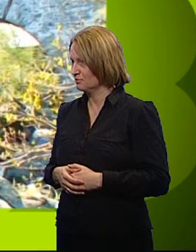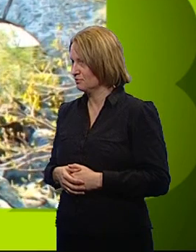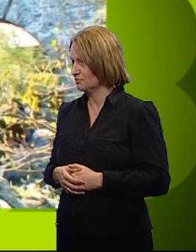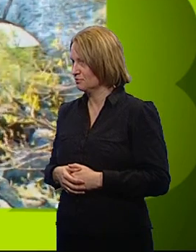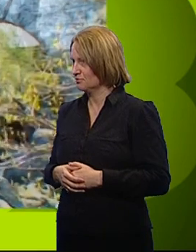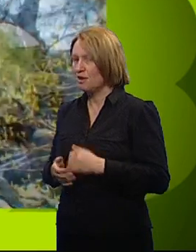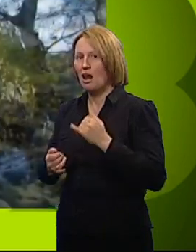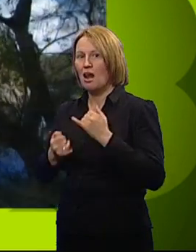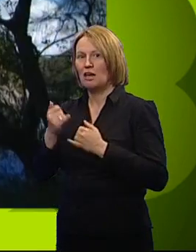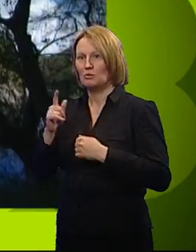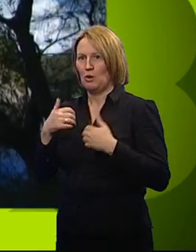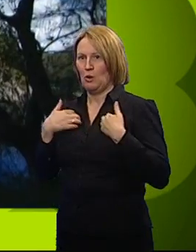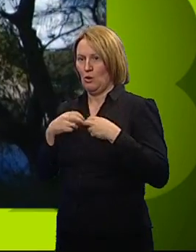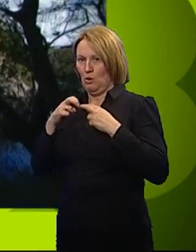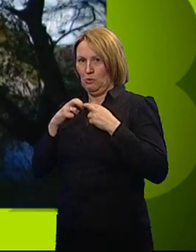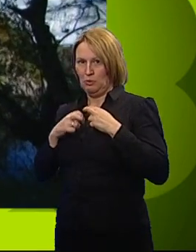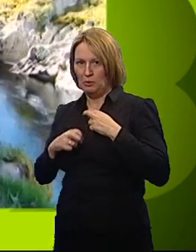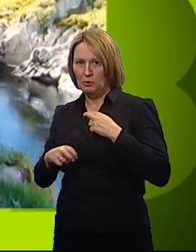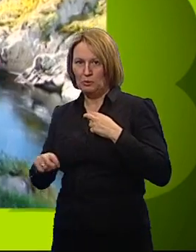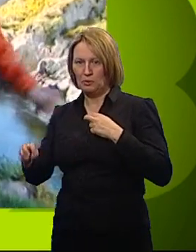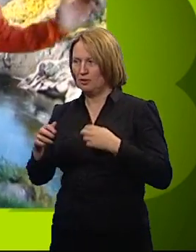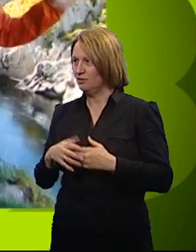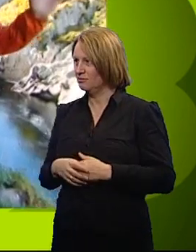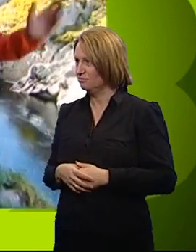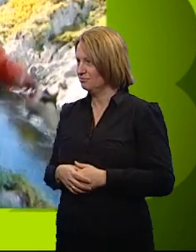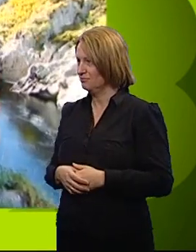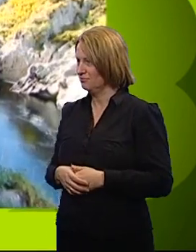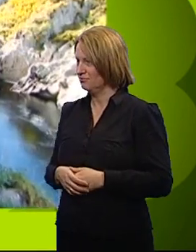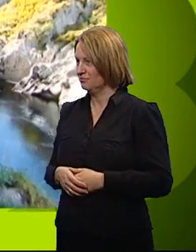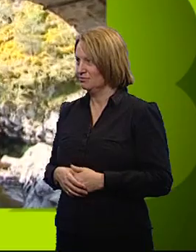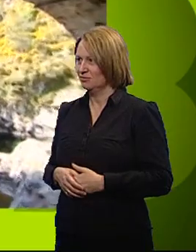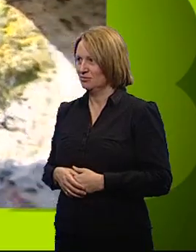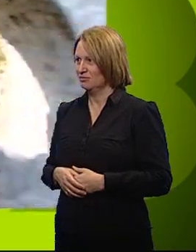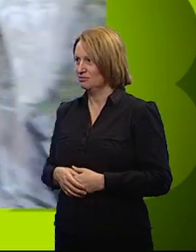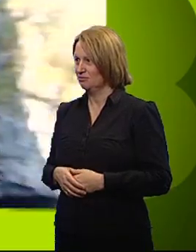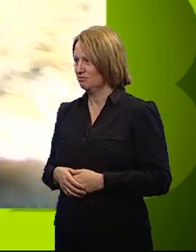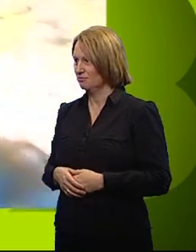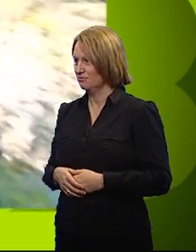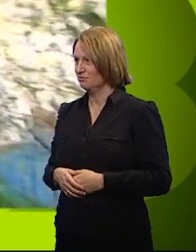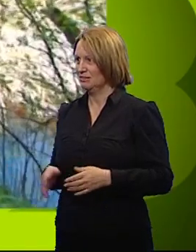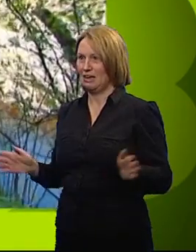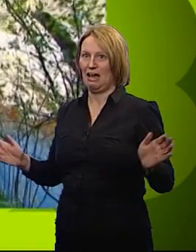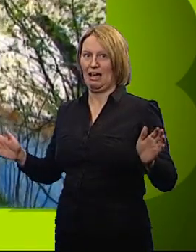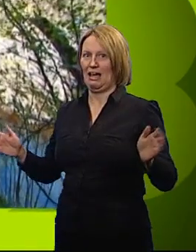And to finish off, it's that thrilling zip wire across the river. Arms out, screaming. OK. Go, go, go, go, go, go!